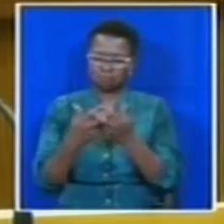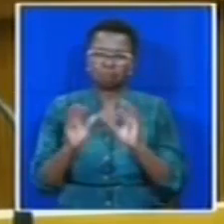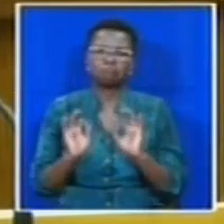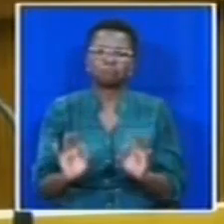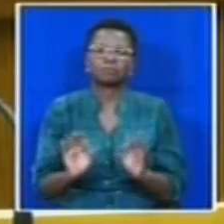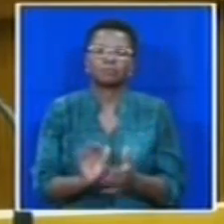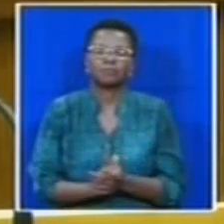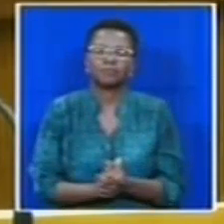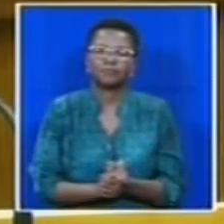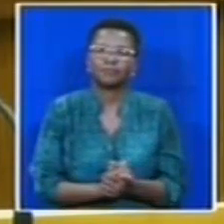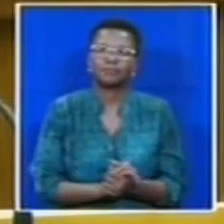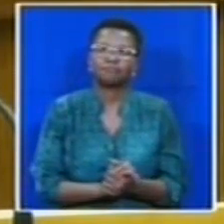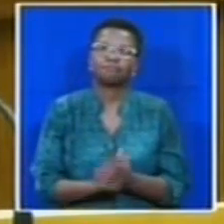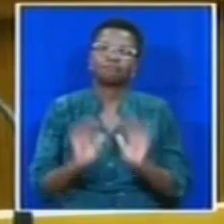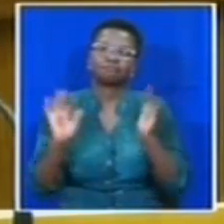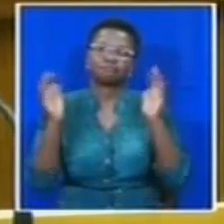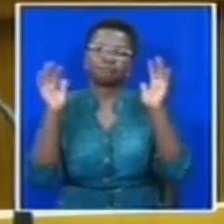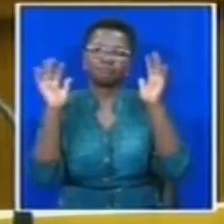grid.